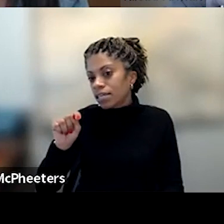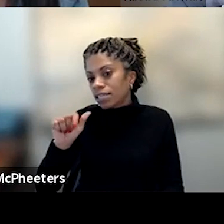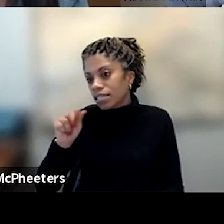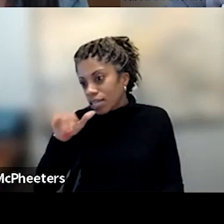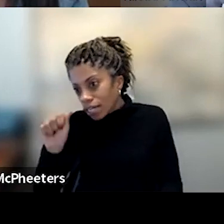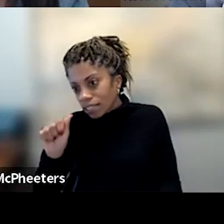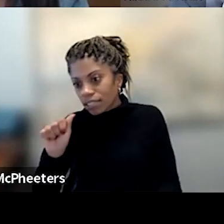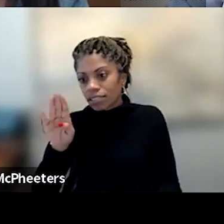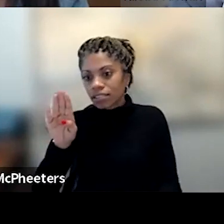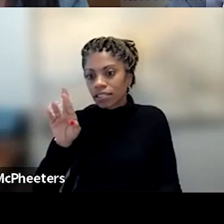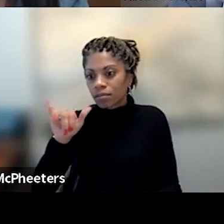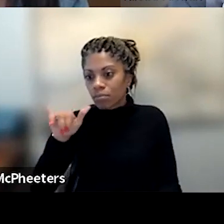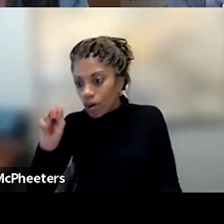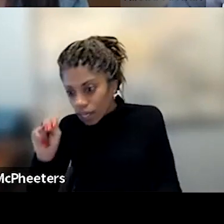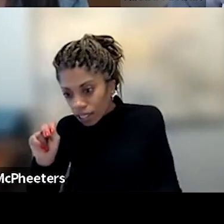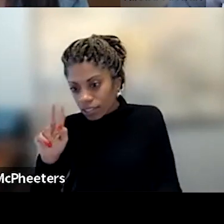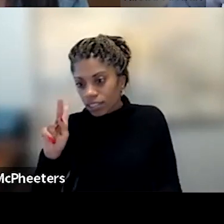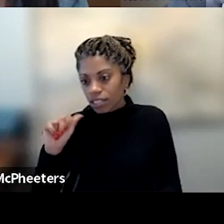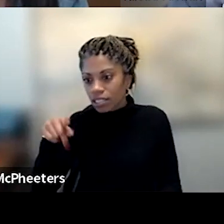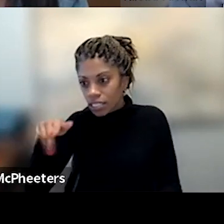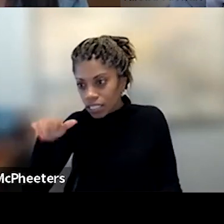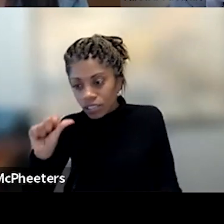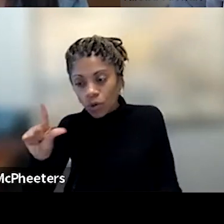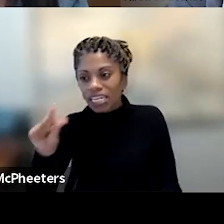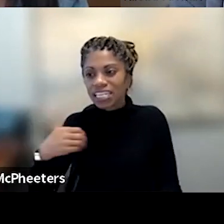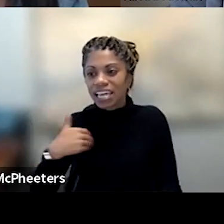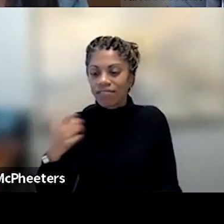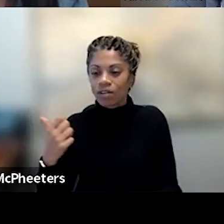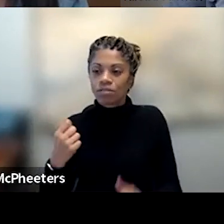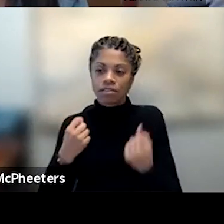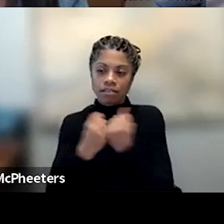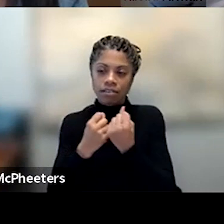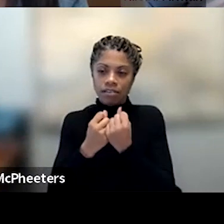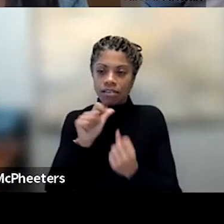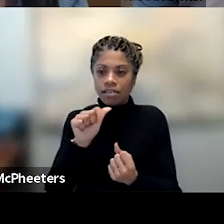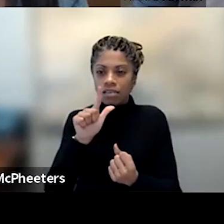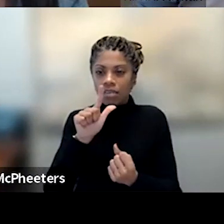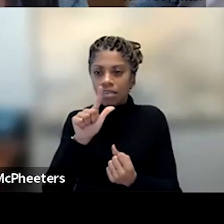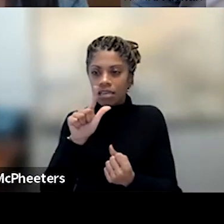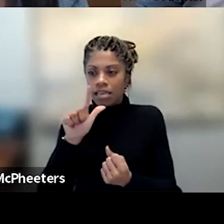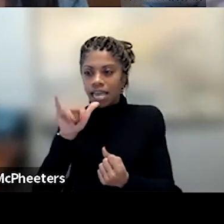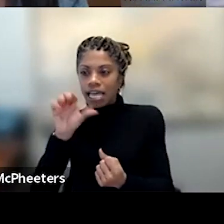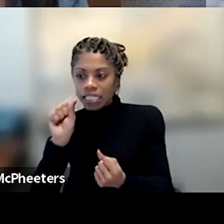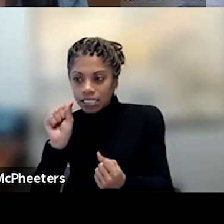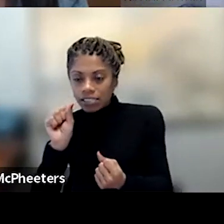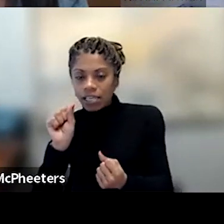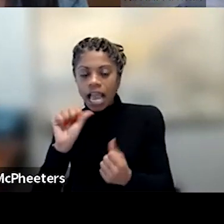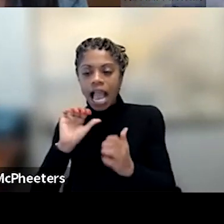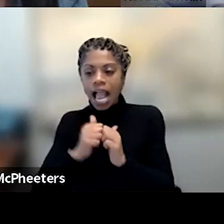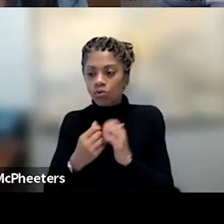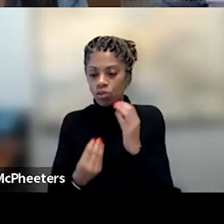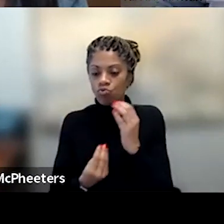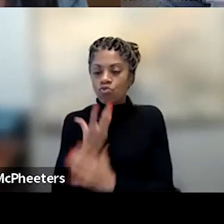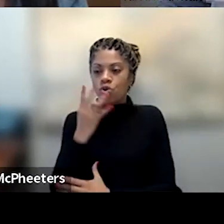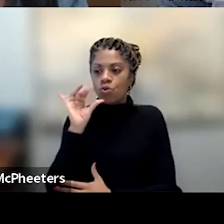like, as allies or whatever you want to call them, like, also in this work. Like, what do y'all think about, like, how do we grow that expansion